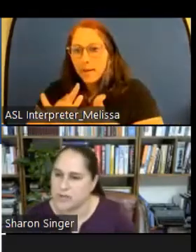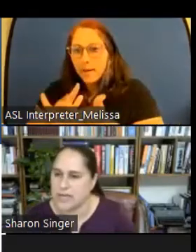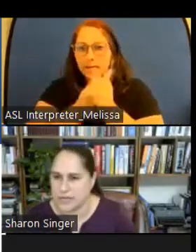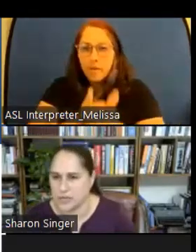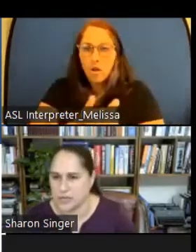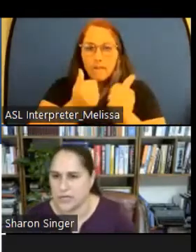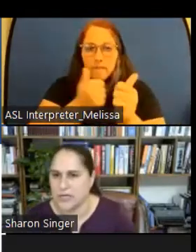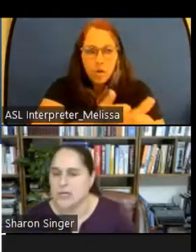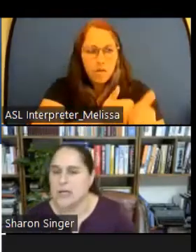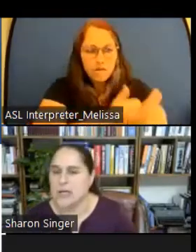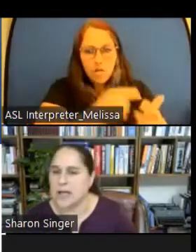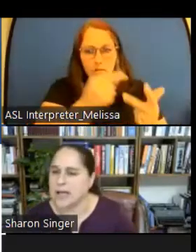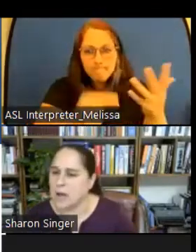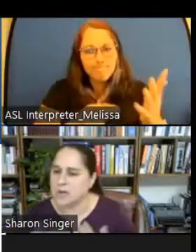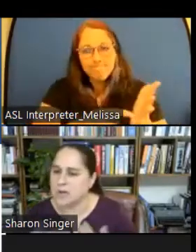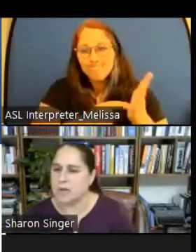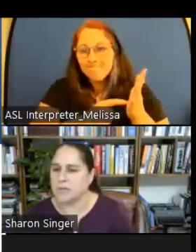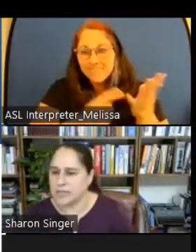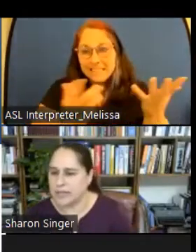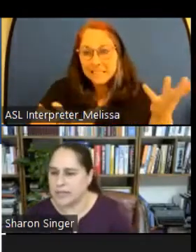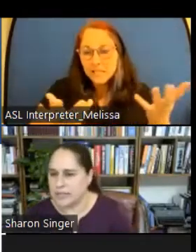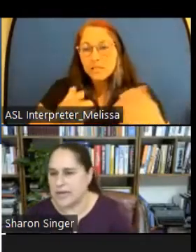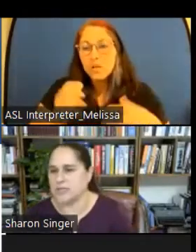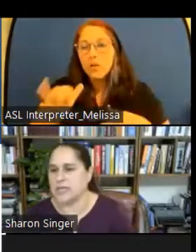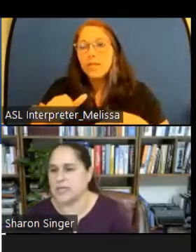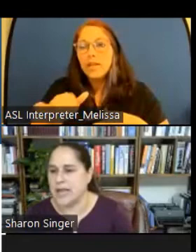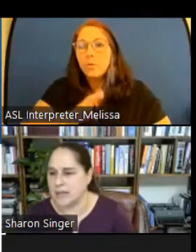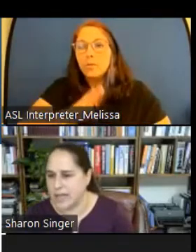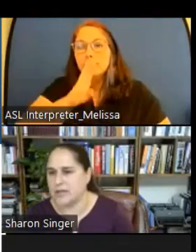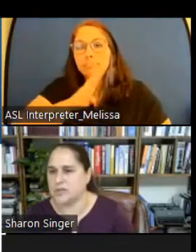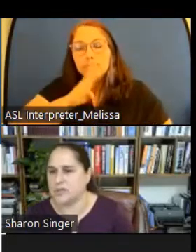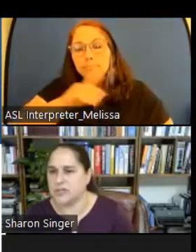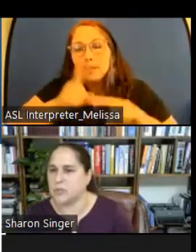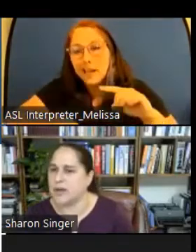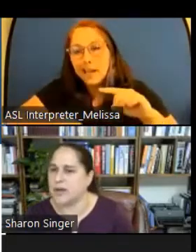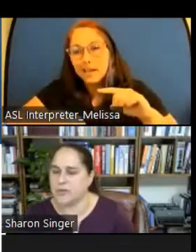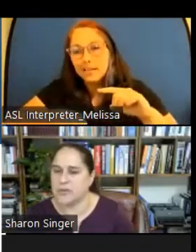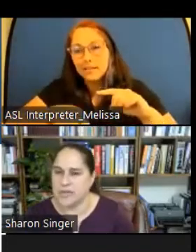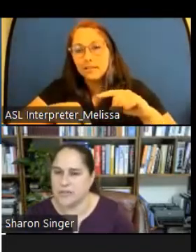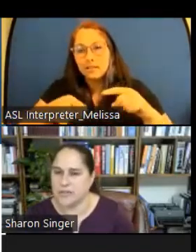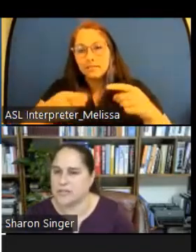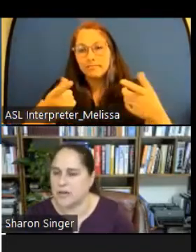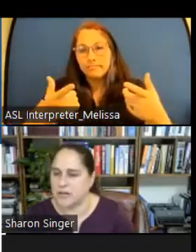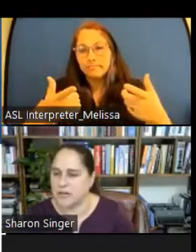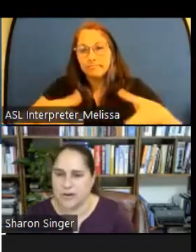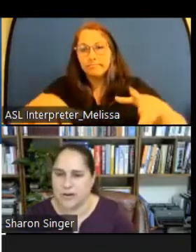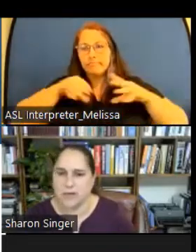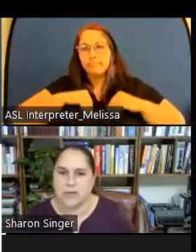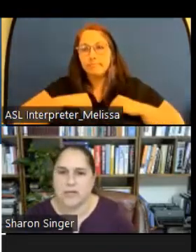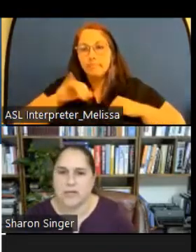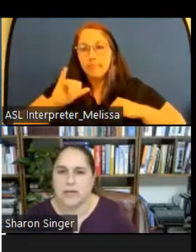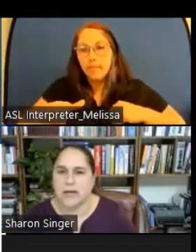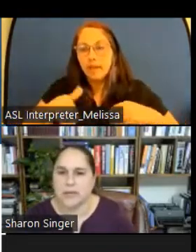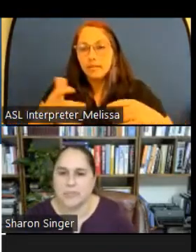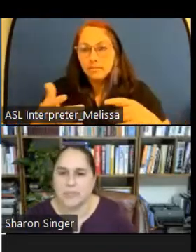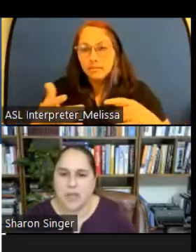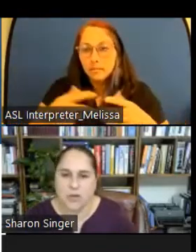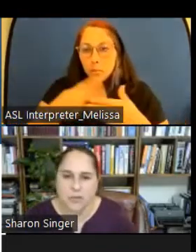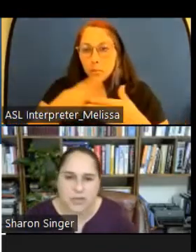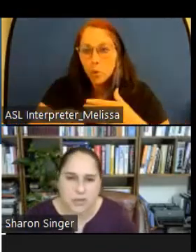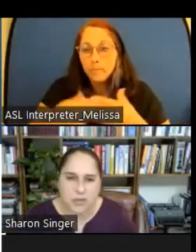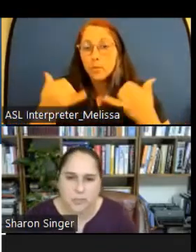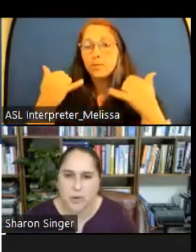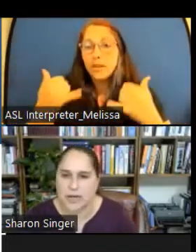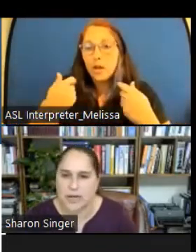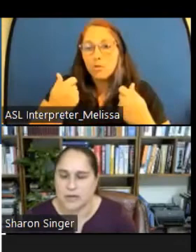barrier to entry and helping people to get into housing and then address whatever needs are there. I